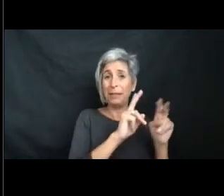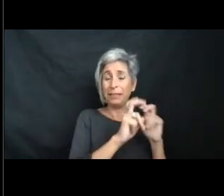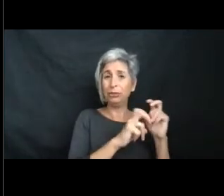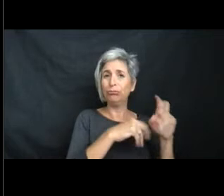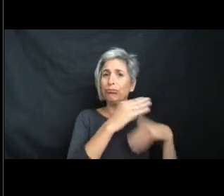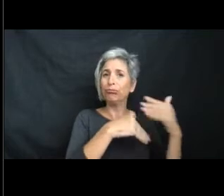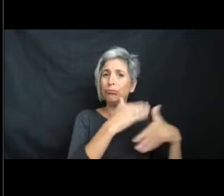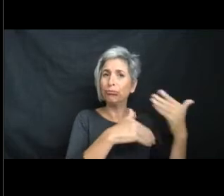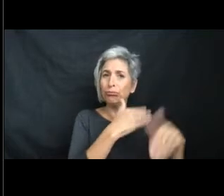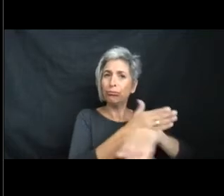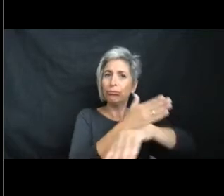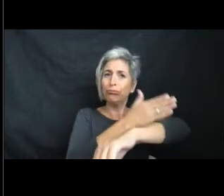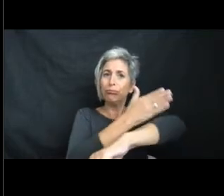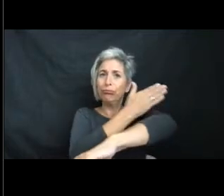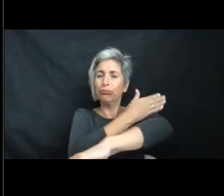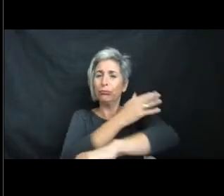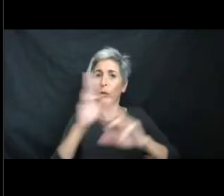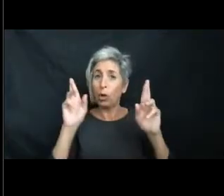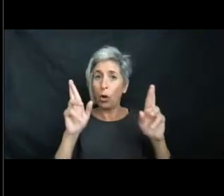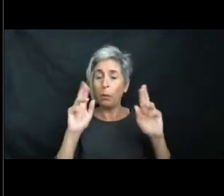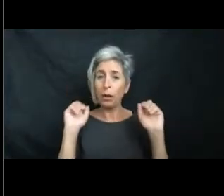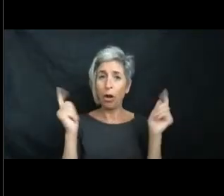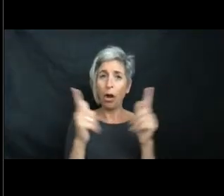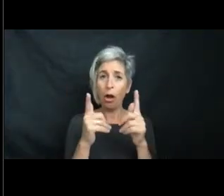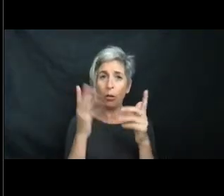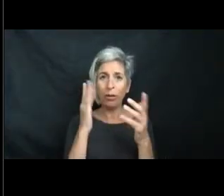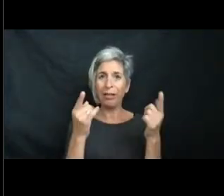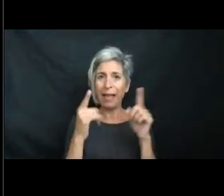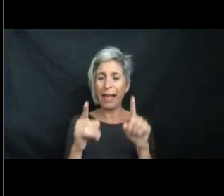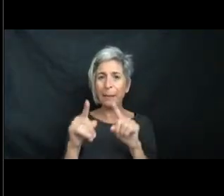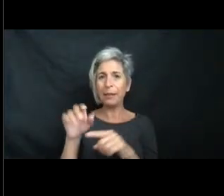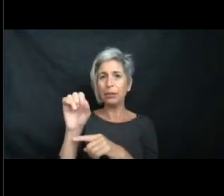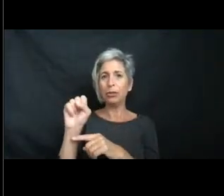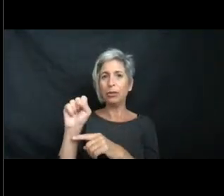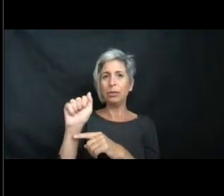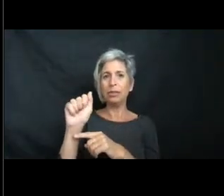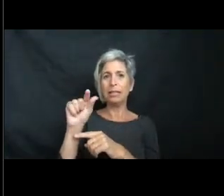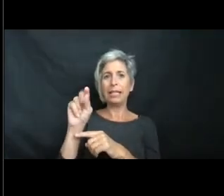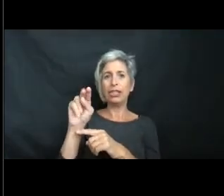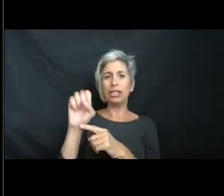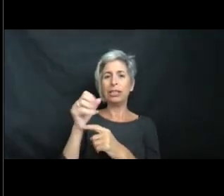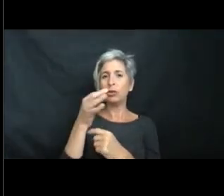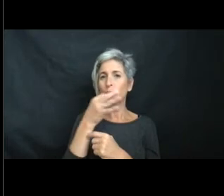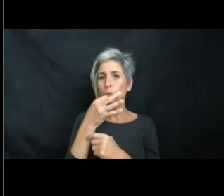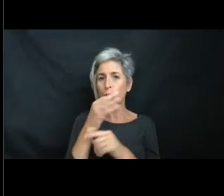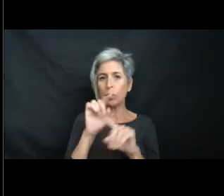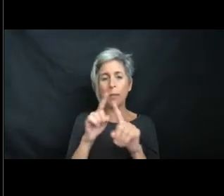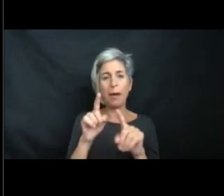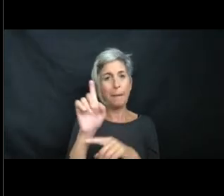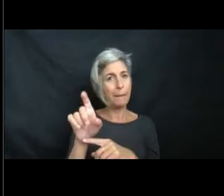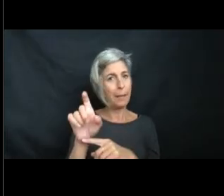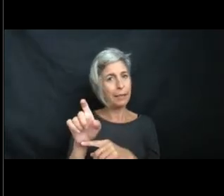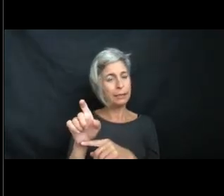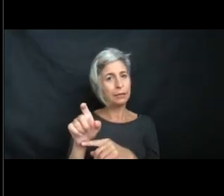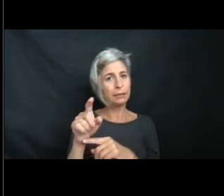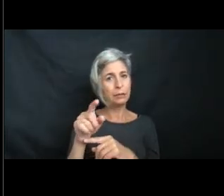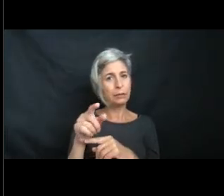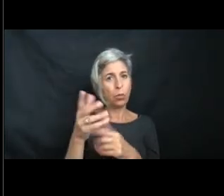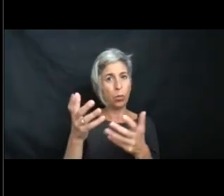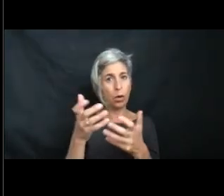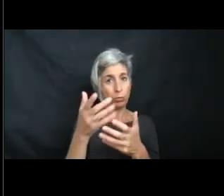in Naviline. We are hoping to bring all that into Sages very soon. But I must call your attention to